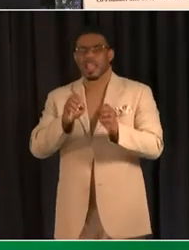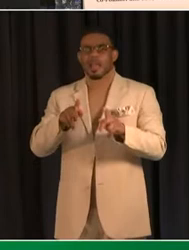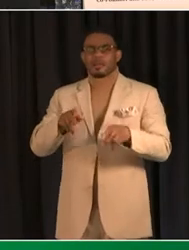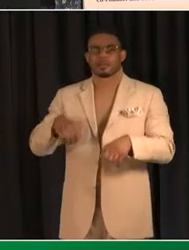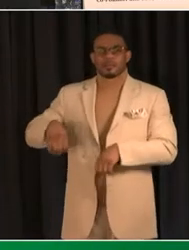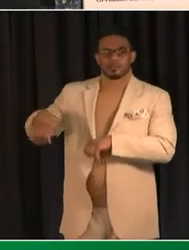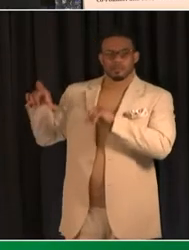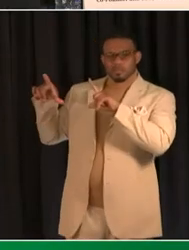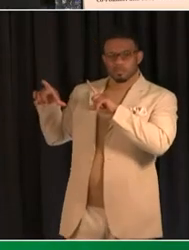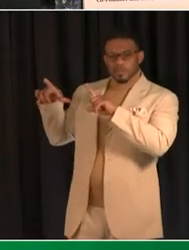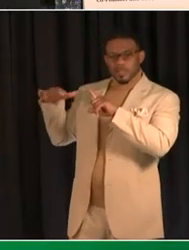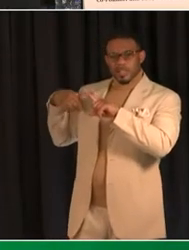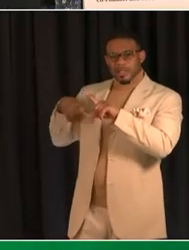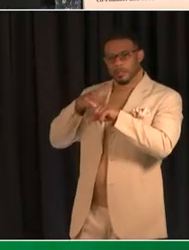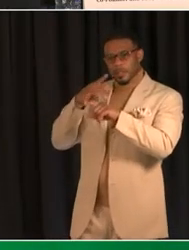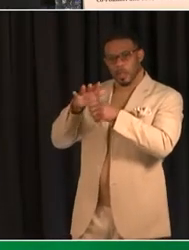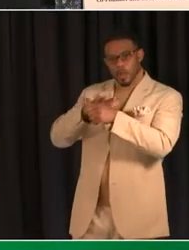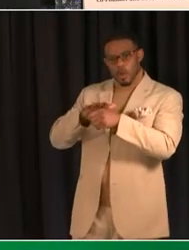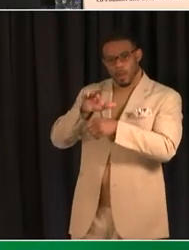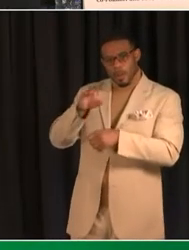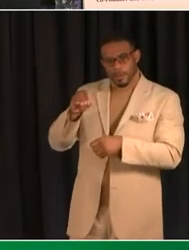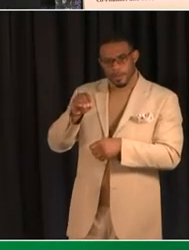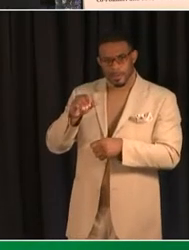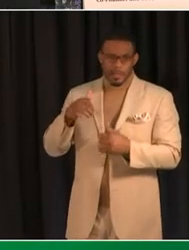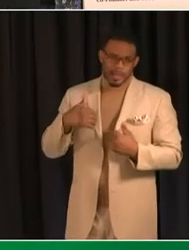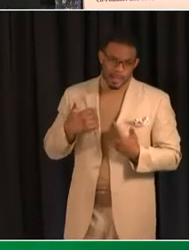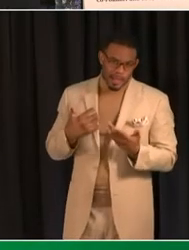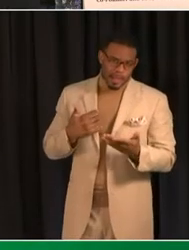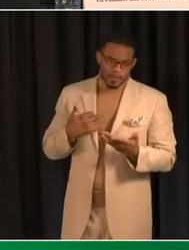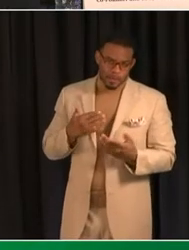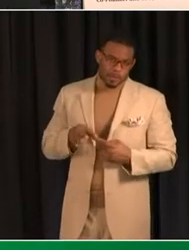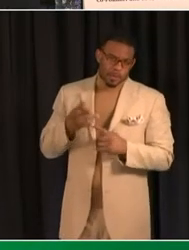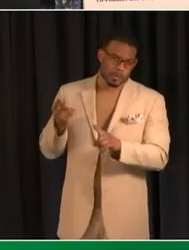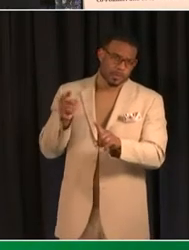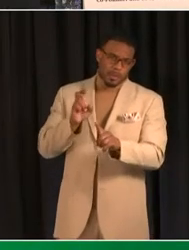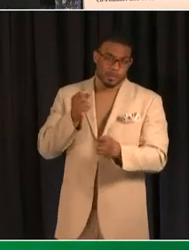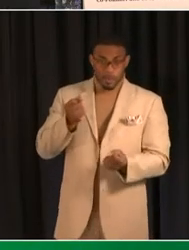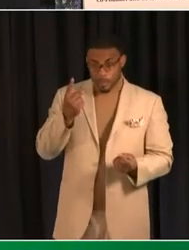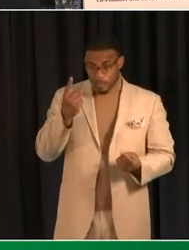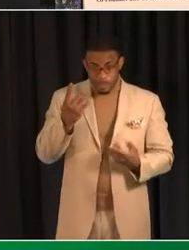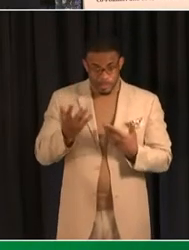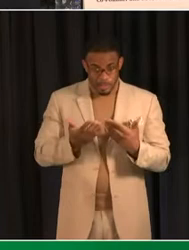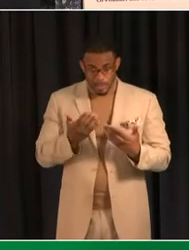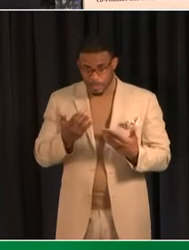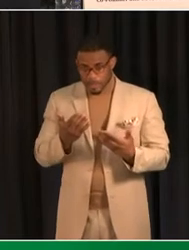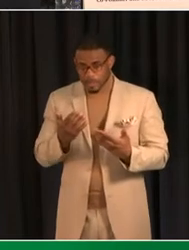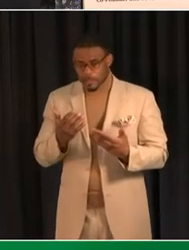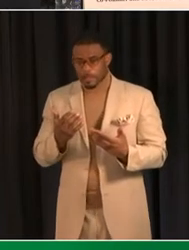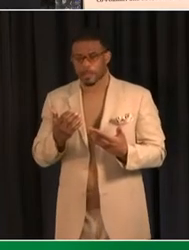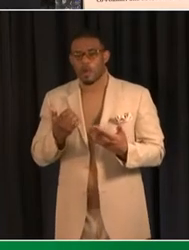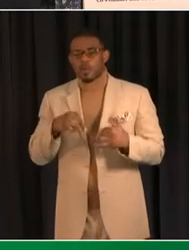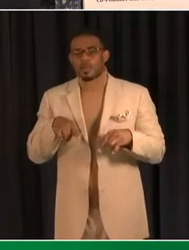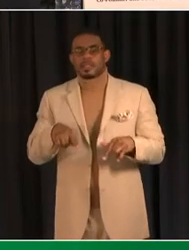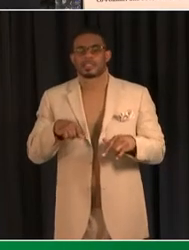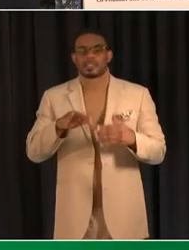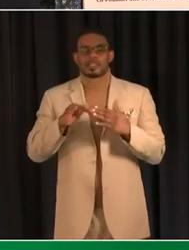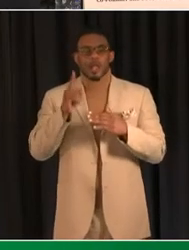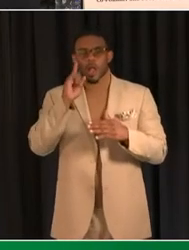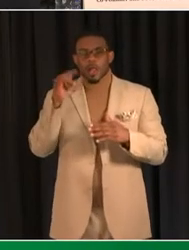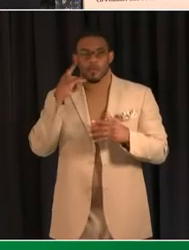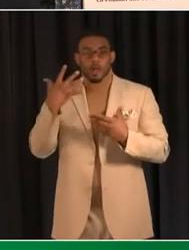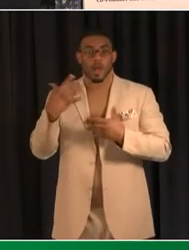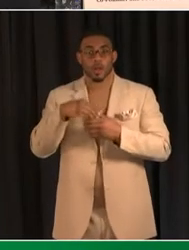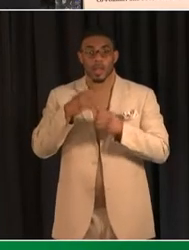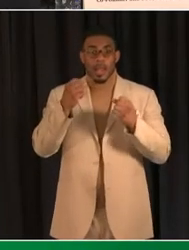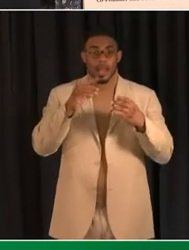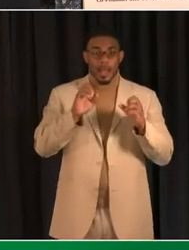key opportunities with us being a local company and having a unique perspective of understanding kind of the evolution of the city and